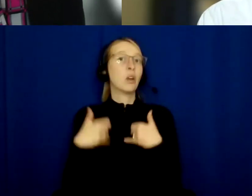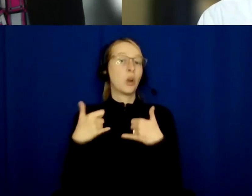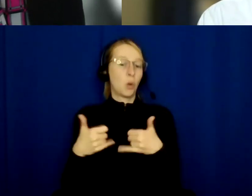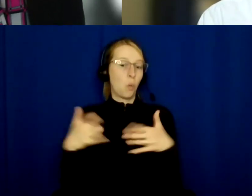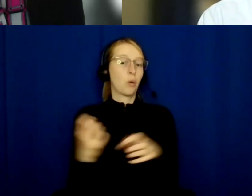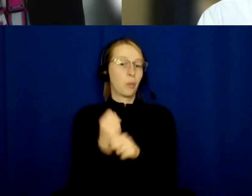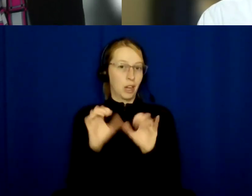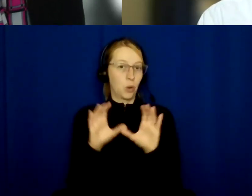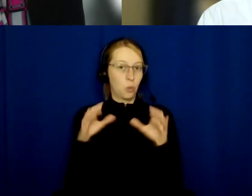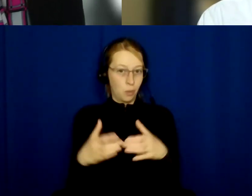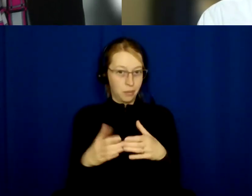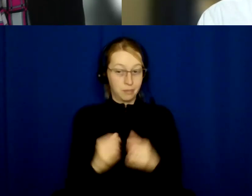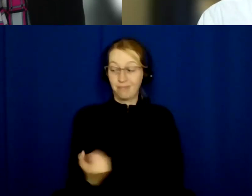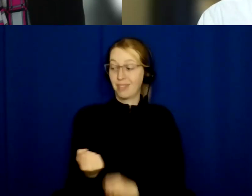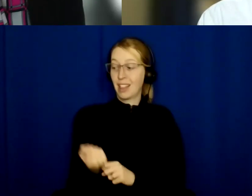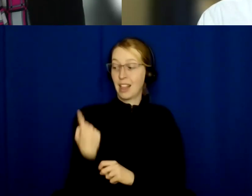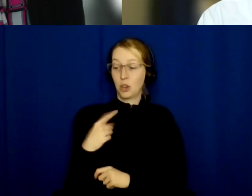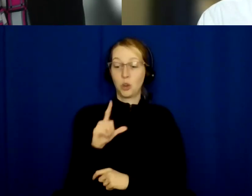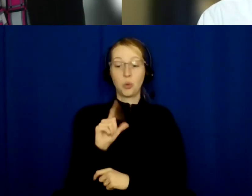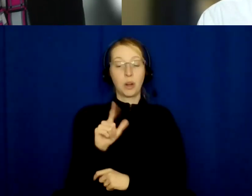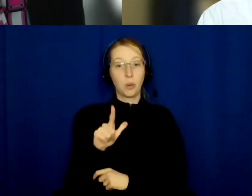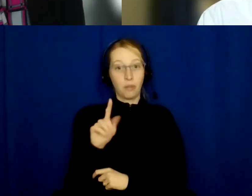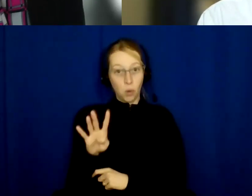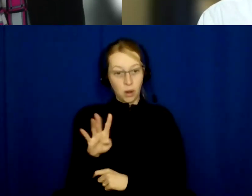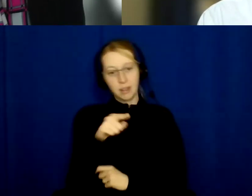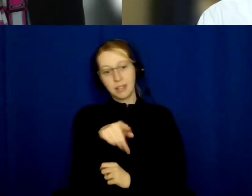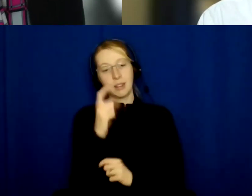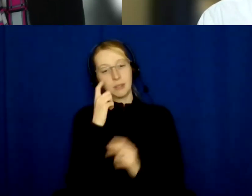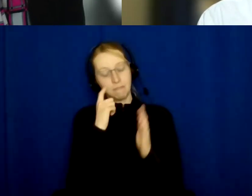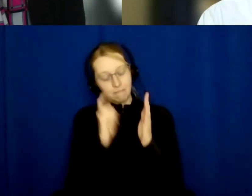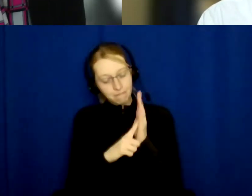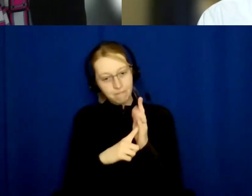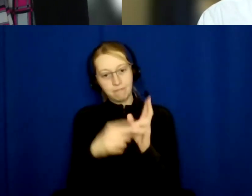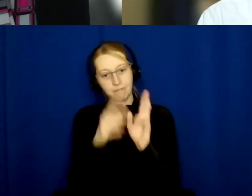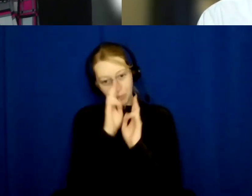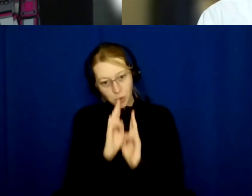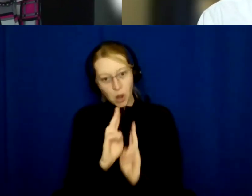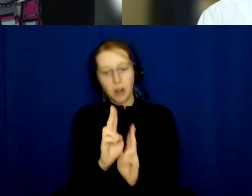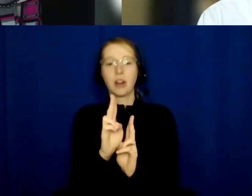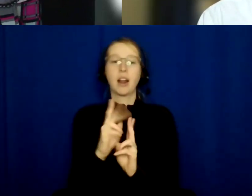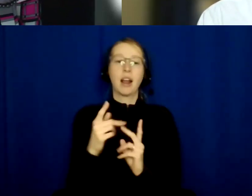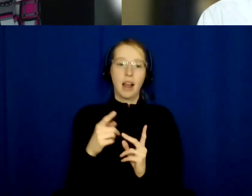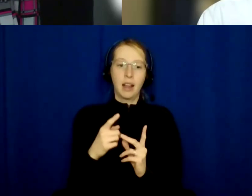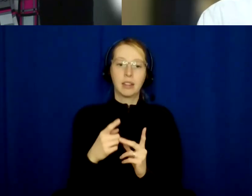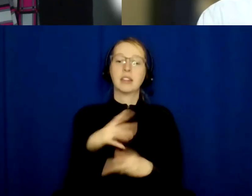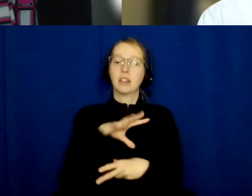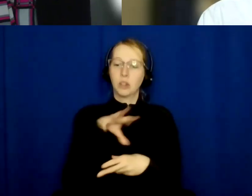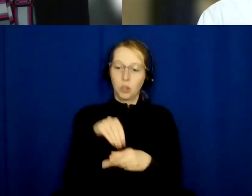was honored as manager of the BC Hydro's inclusive team. Over to you,